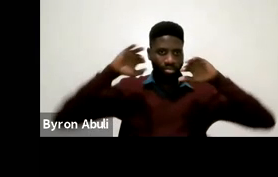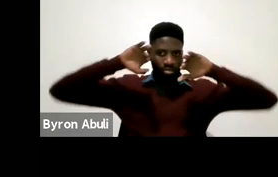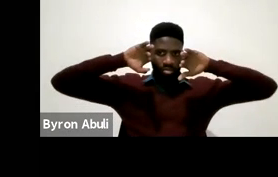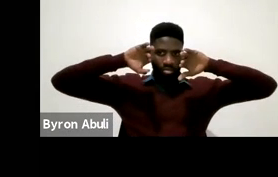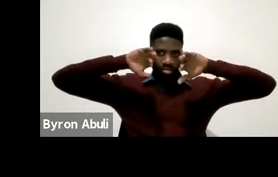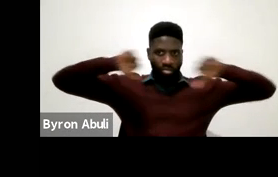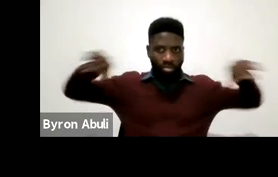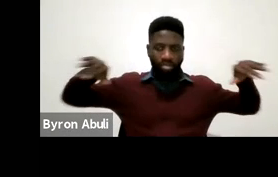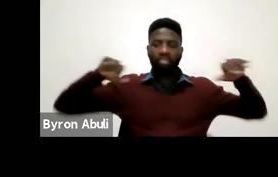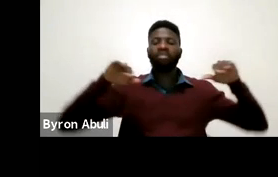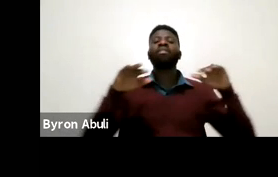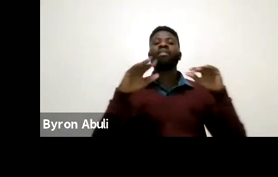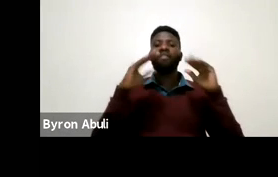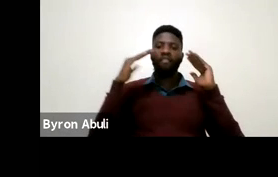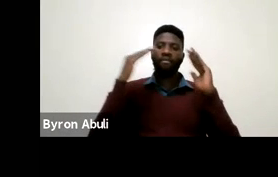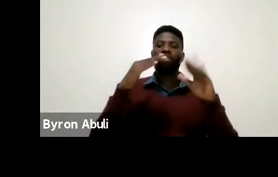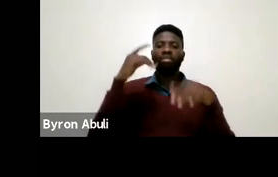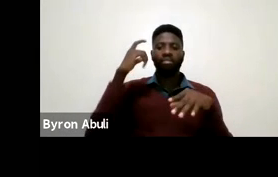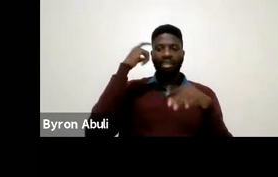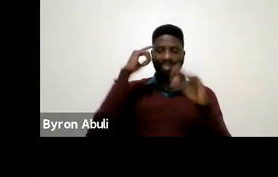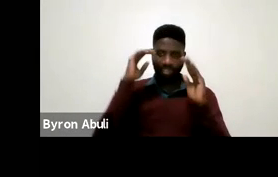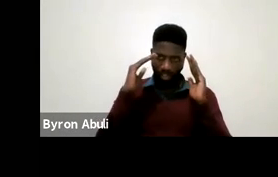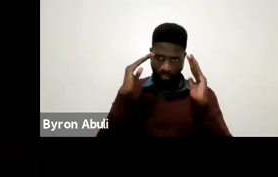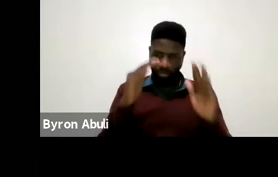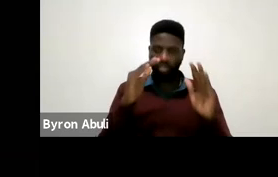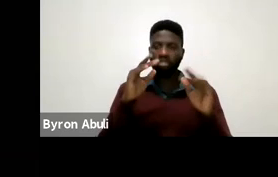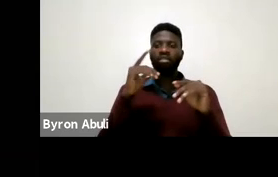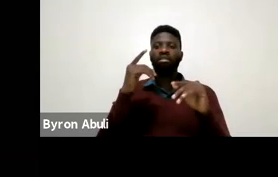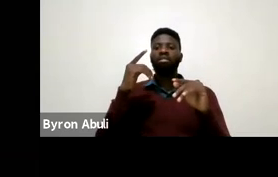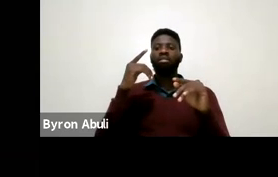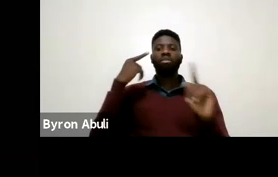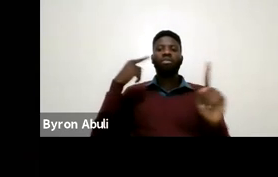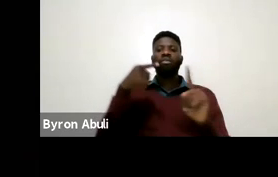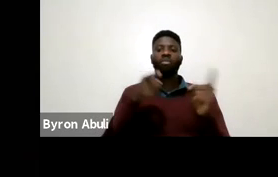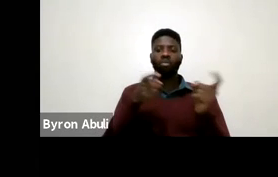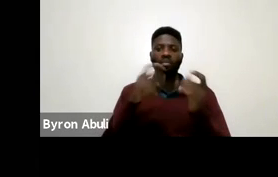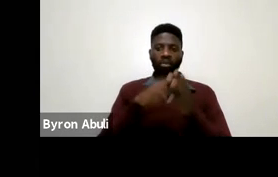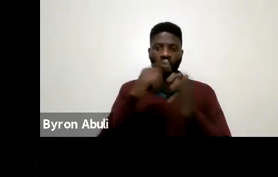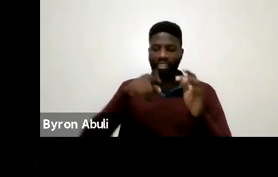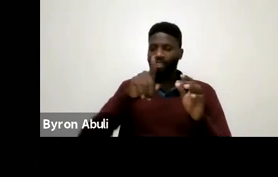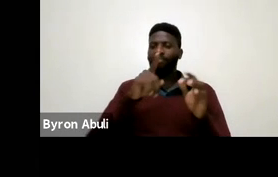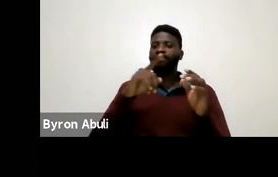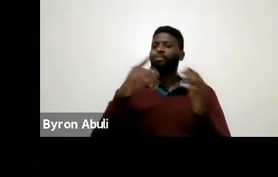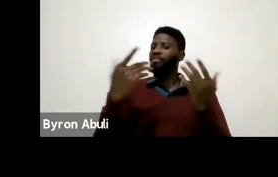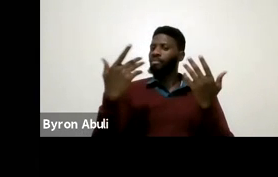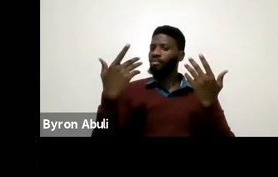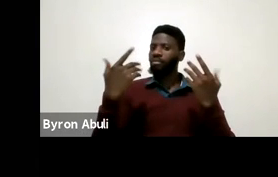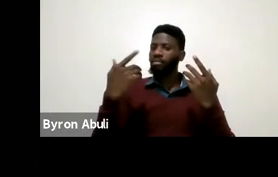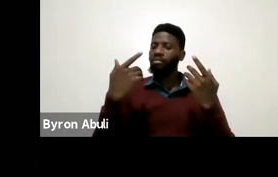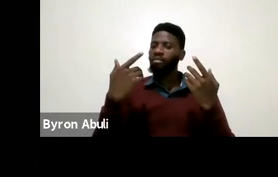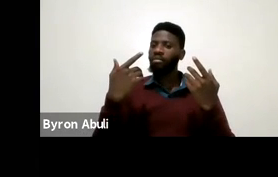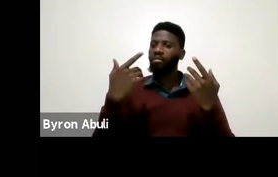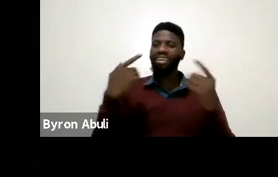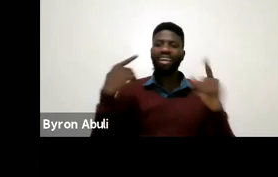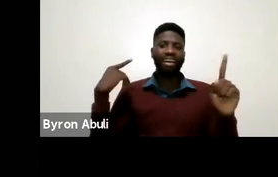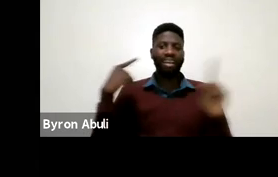mind. So controlling the goal is ensuring that you are in charge of what you want to achieve. You are listening to the